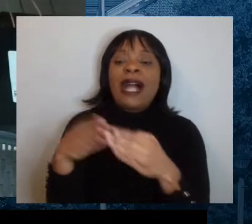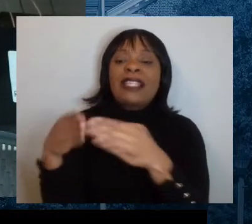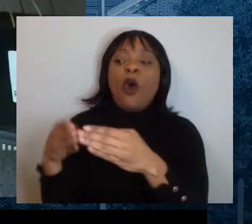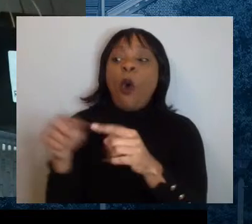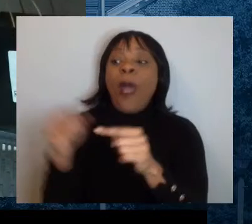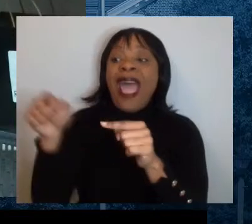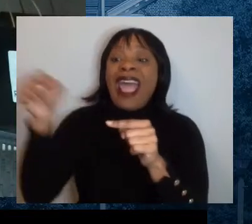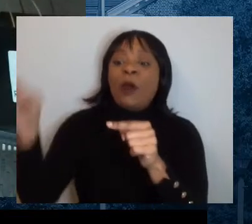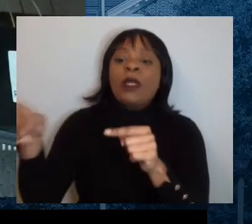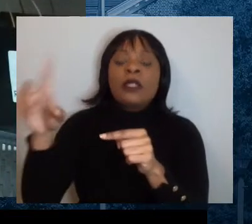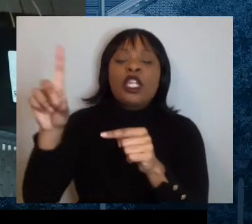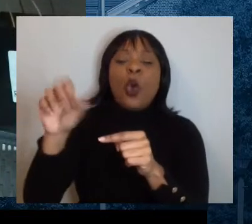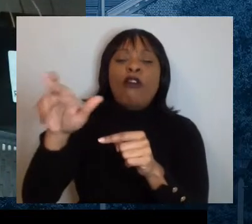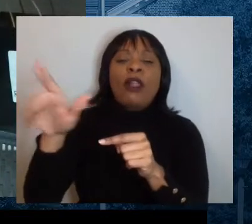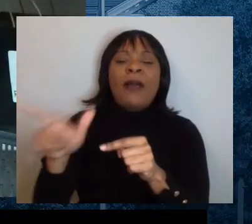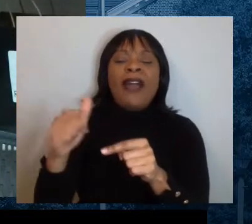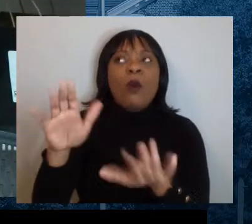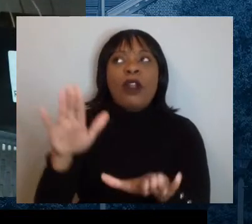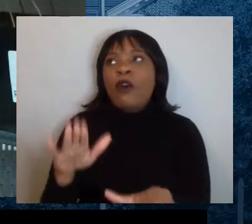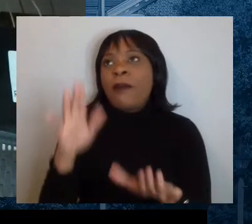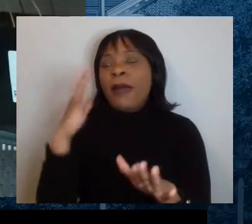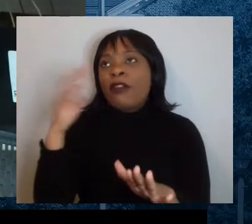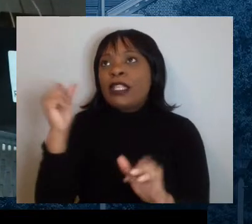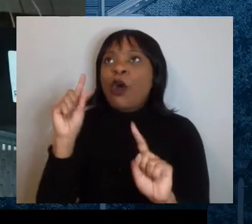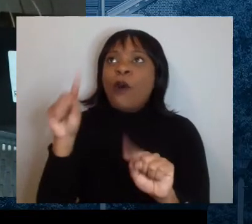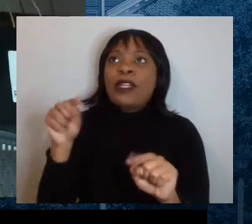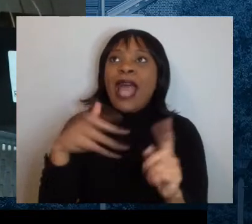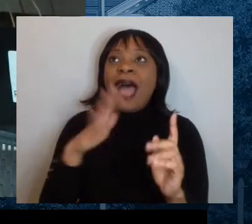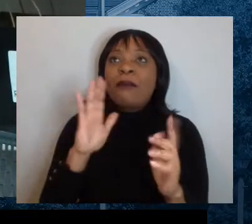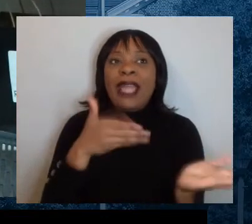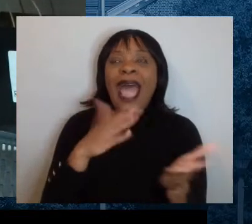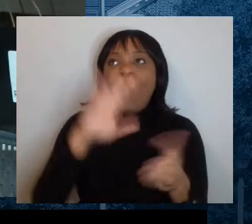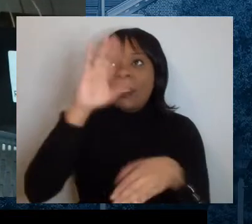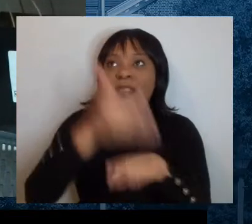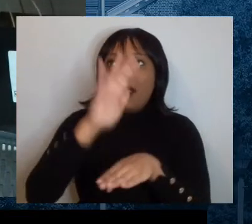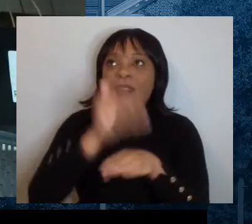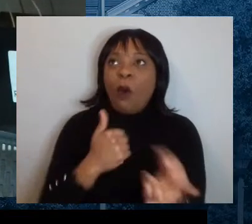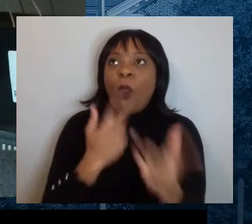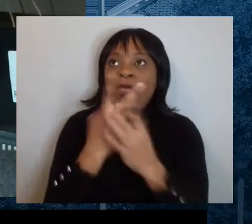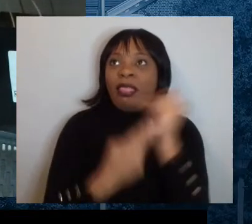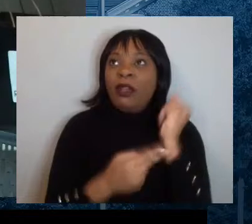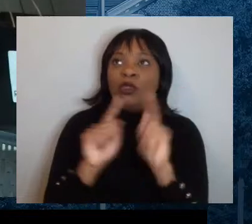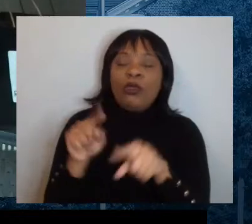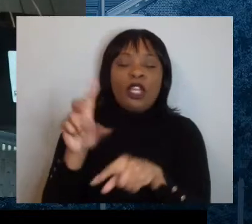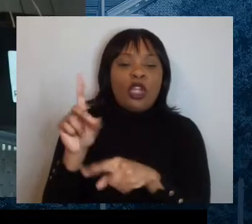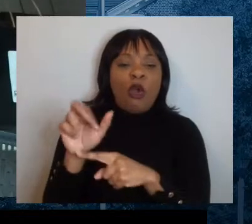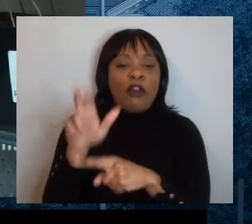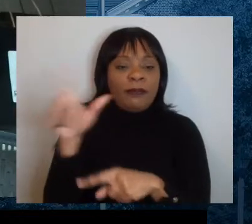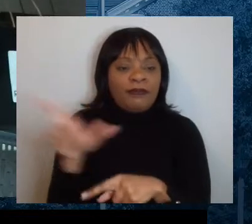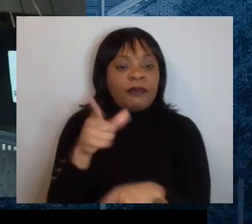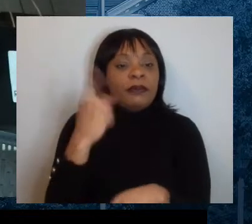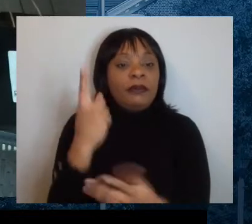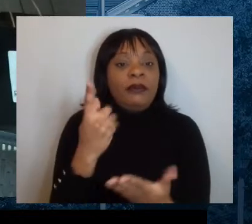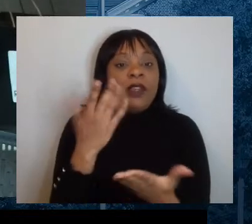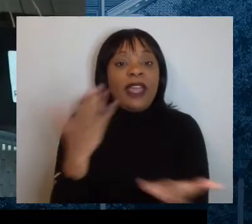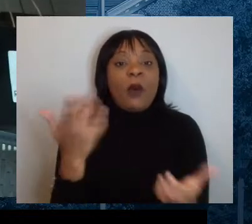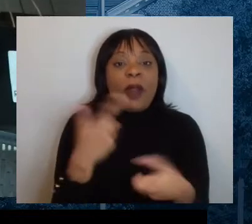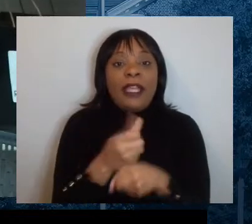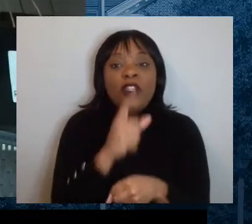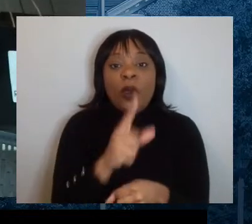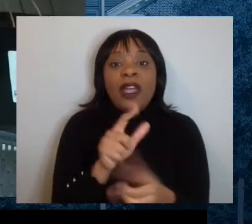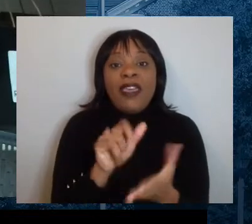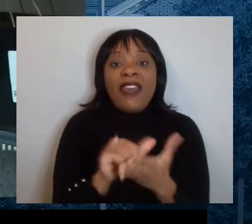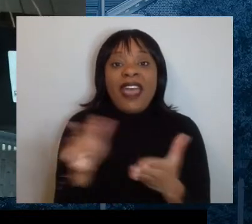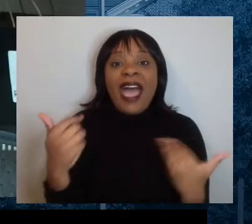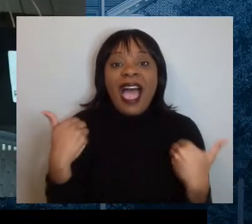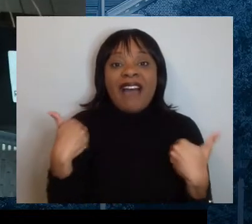of taking our boys to the Dover Library. One of the things we want to make sure is that they had everything